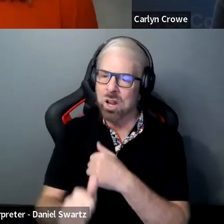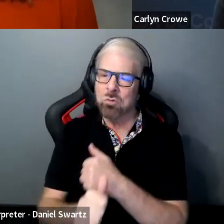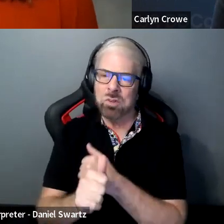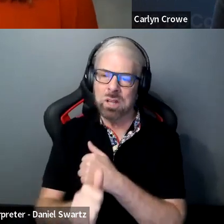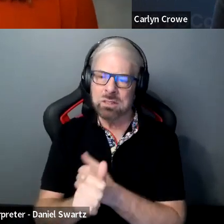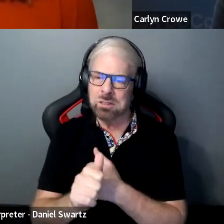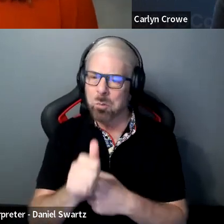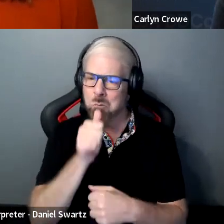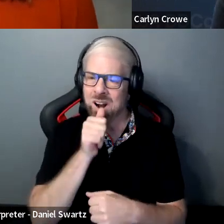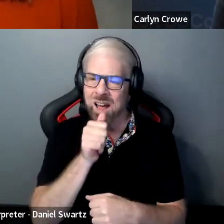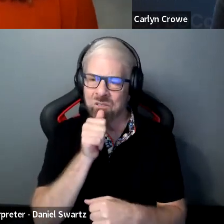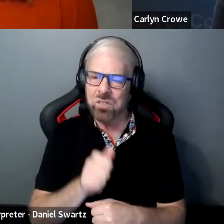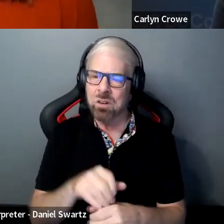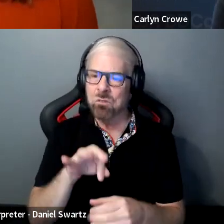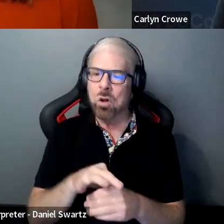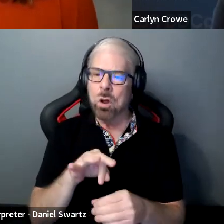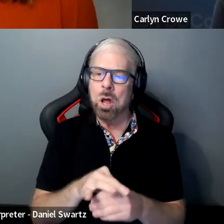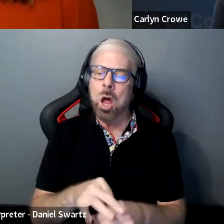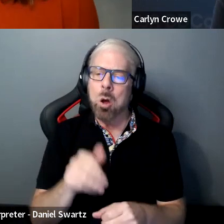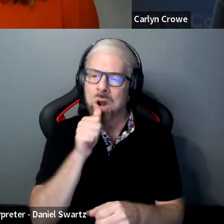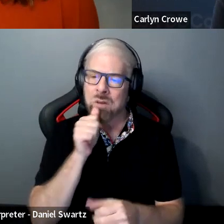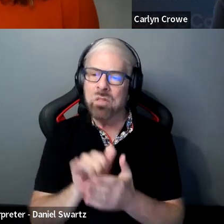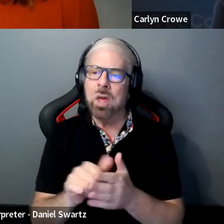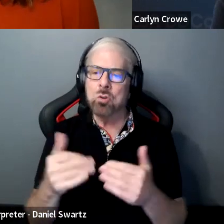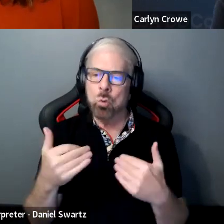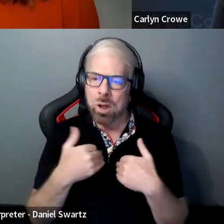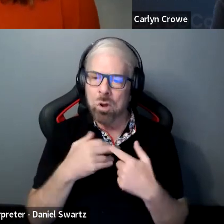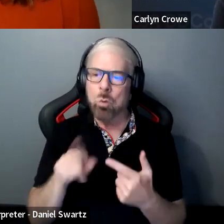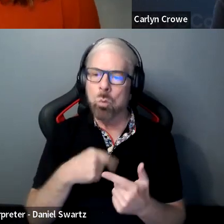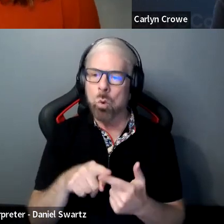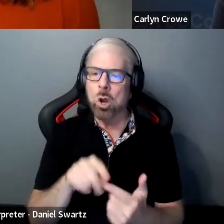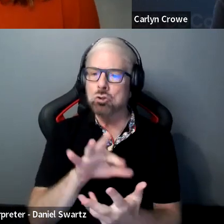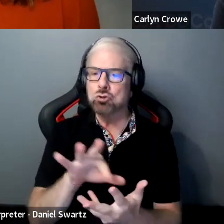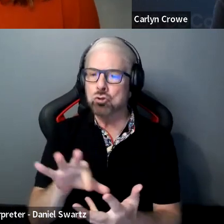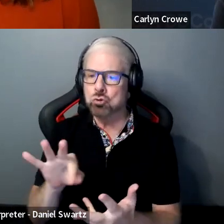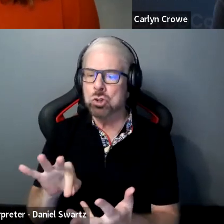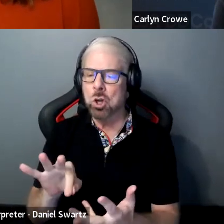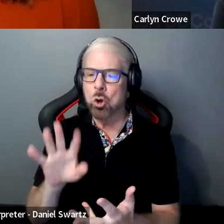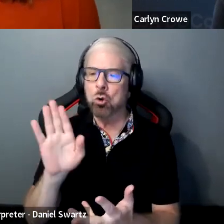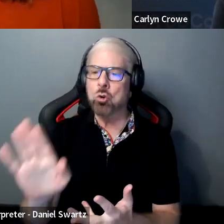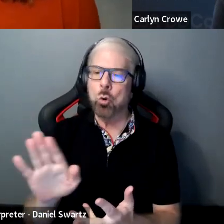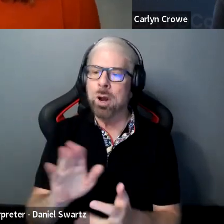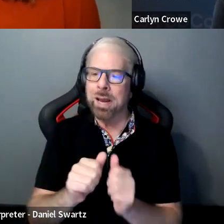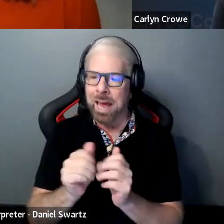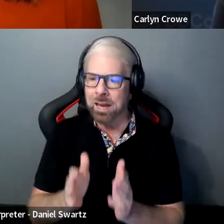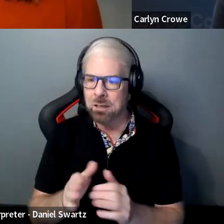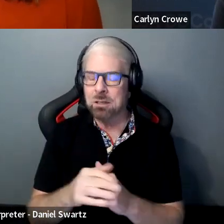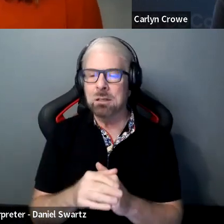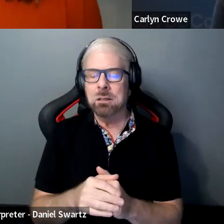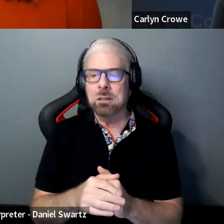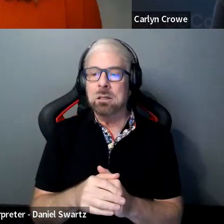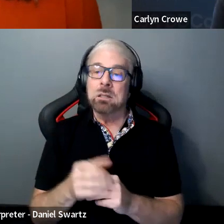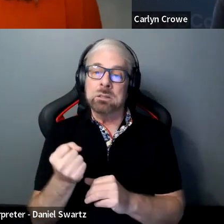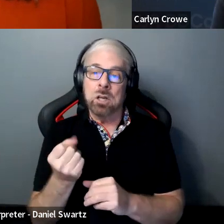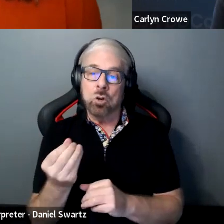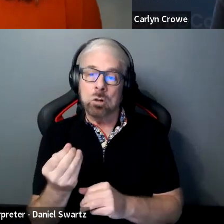private voting, the privacy that you have in choosing your candidates. So